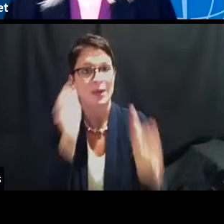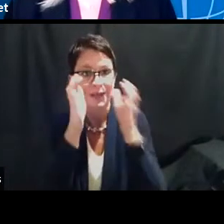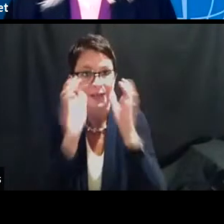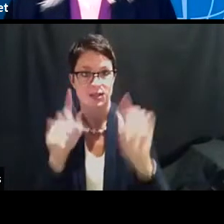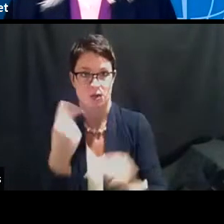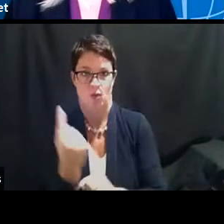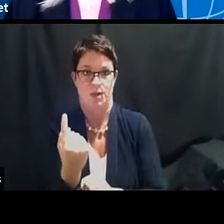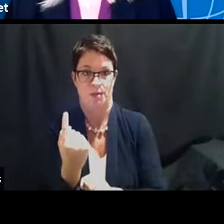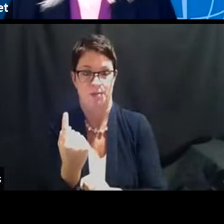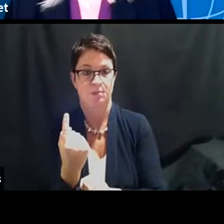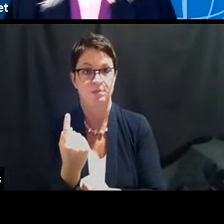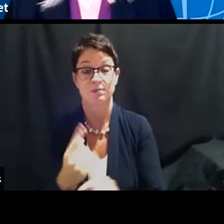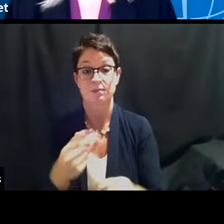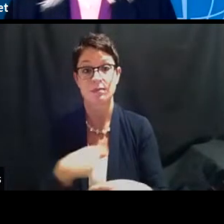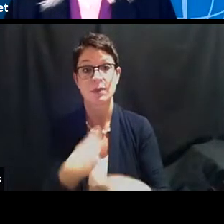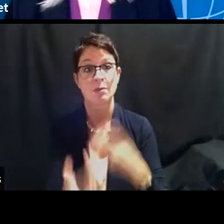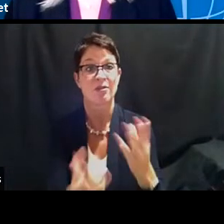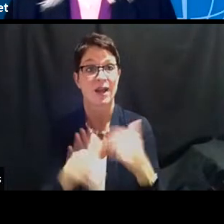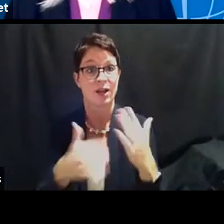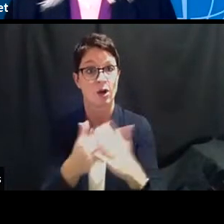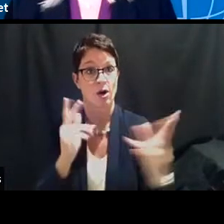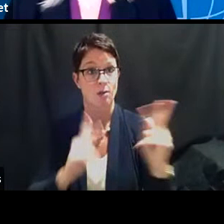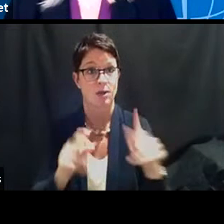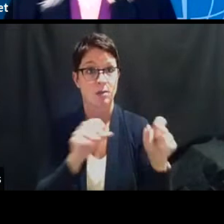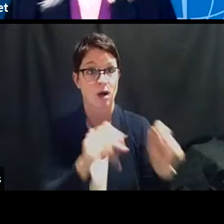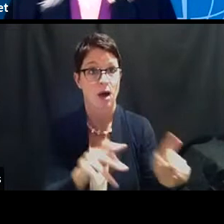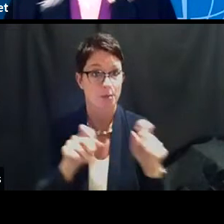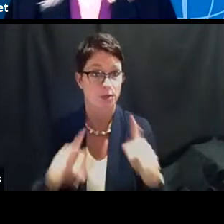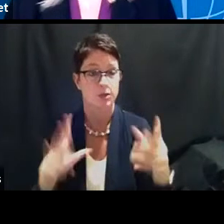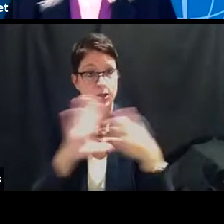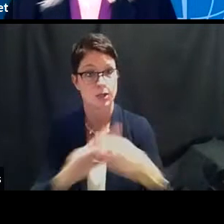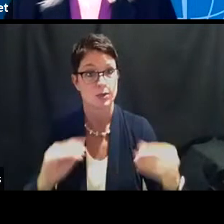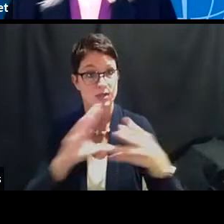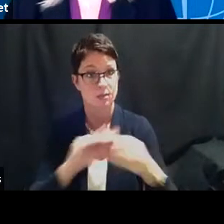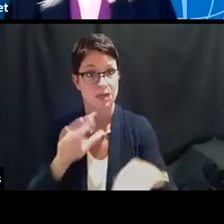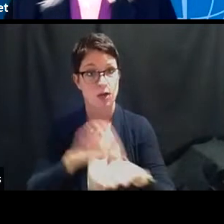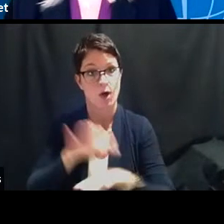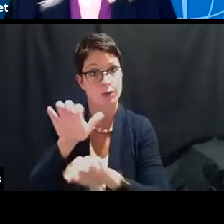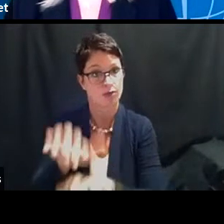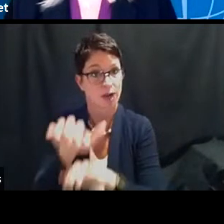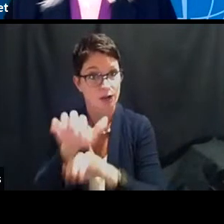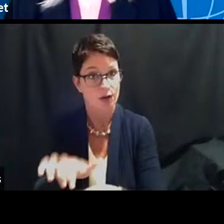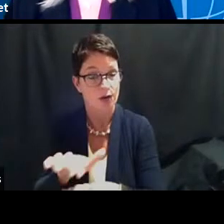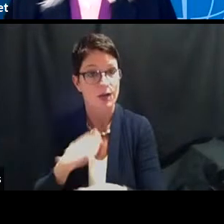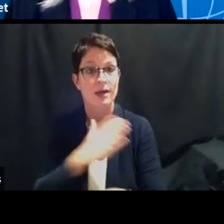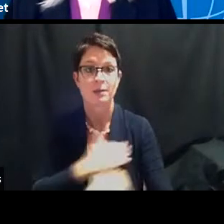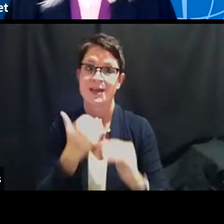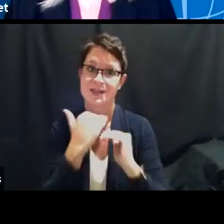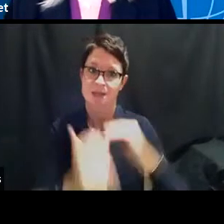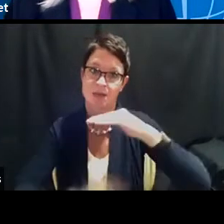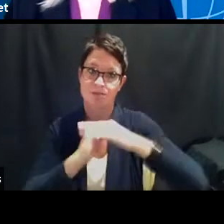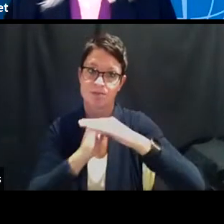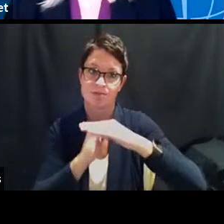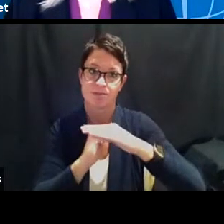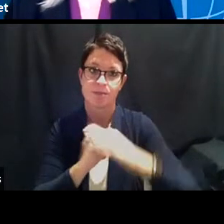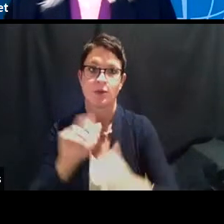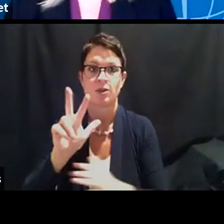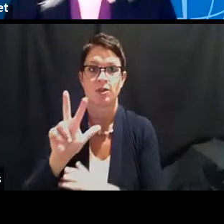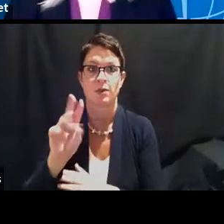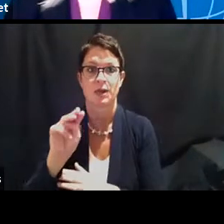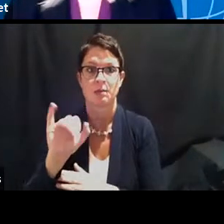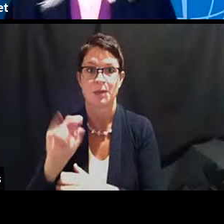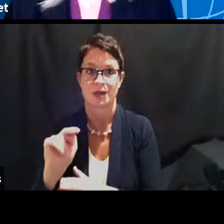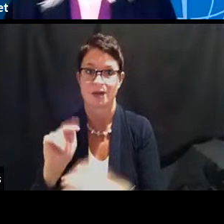In the interest of providing all speakers the opportunity to speak on the record, please limit your comments today to